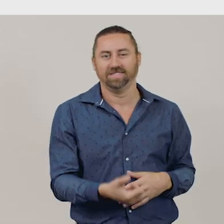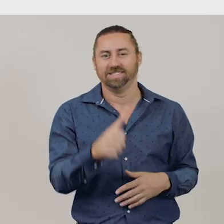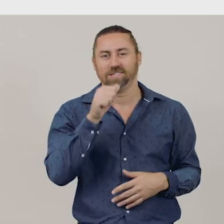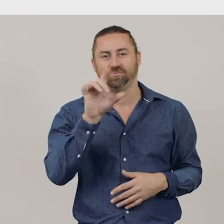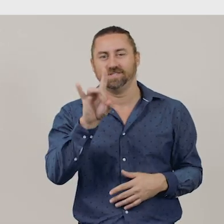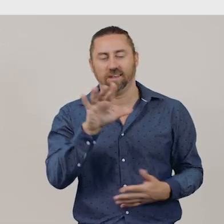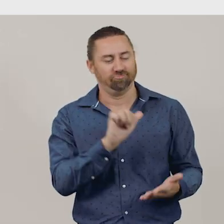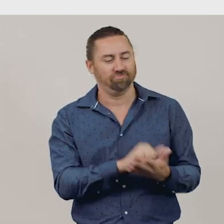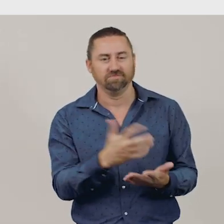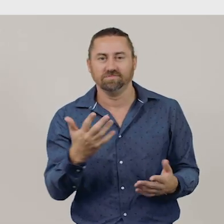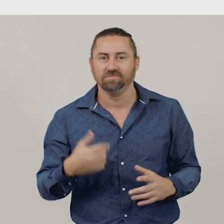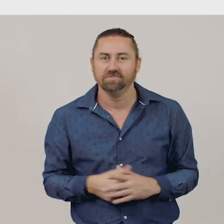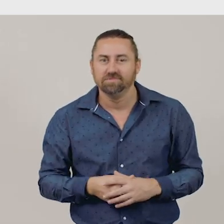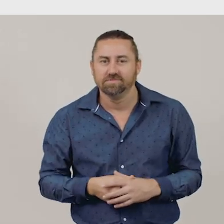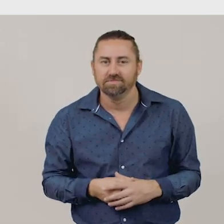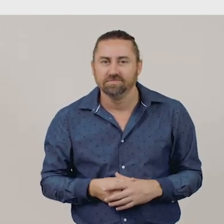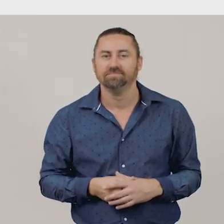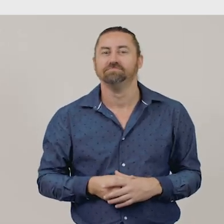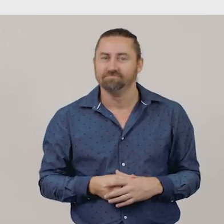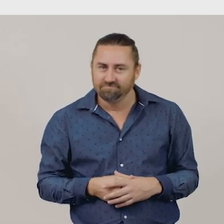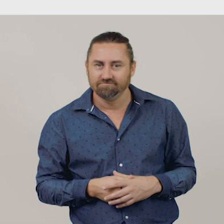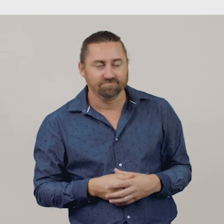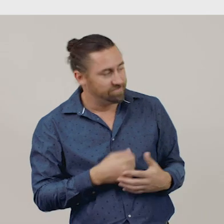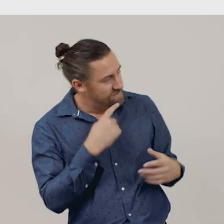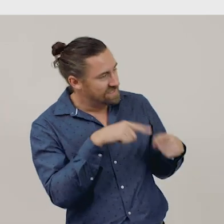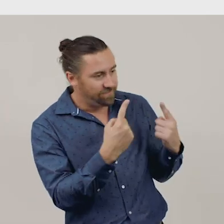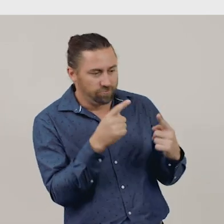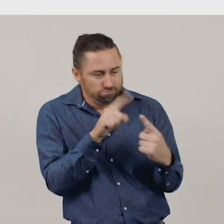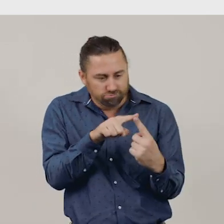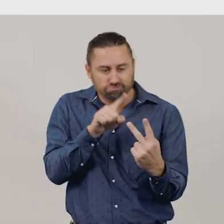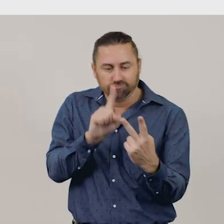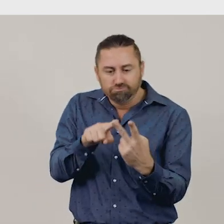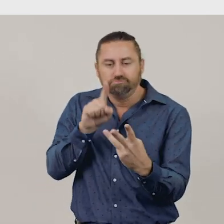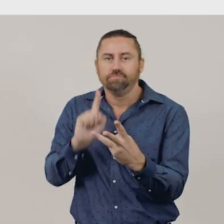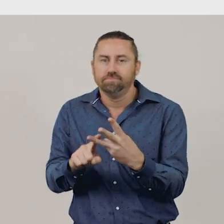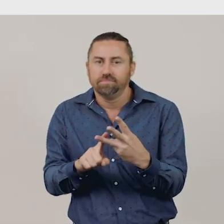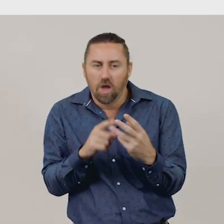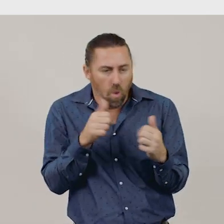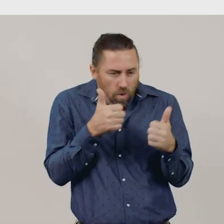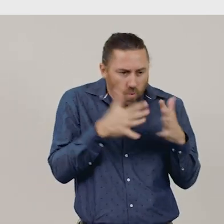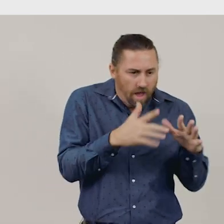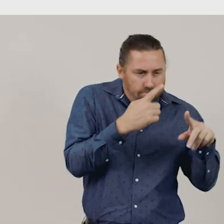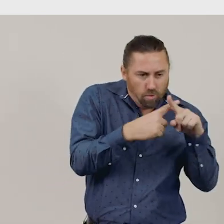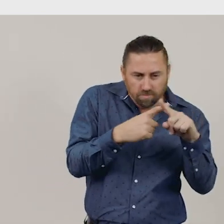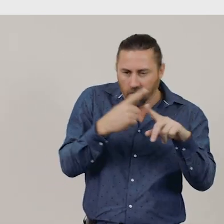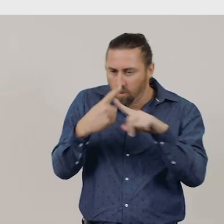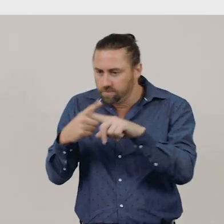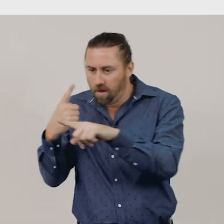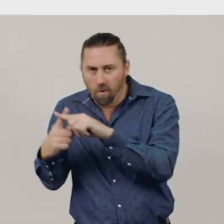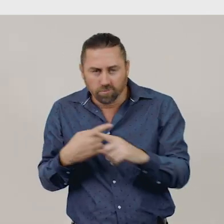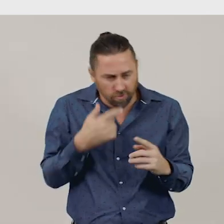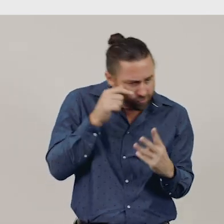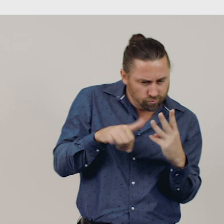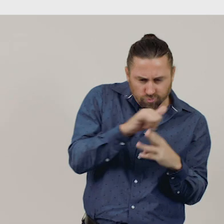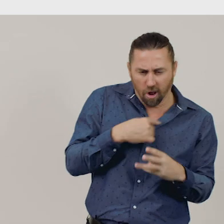of 1,610. So we can see that each different multiplication strategy ends up with